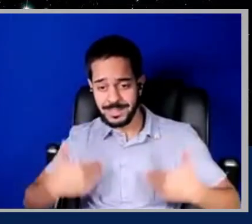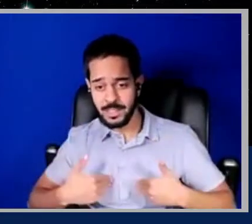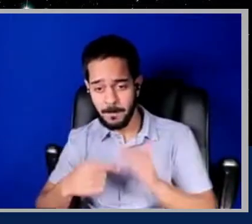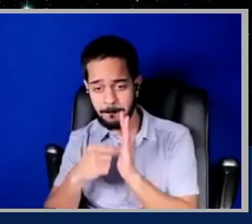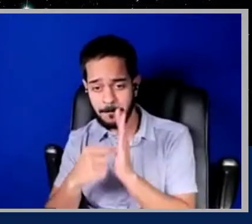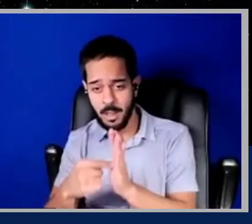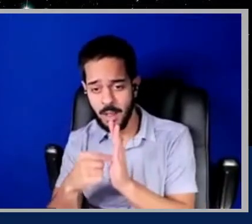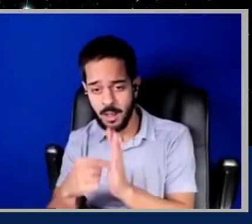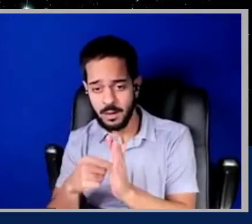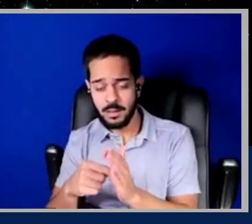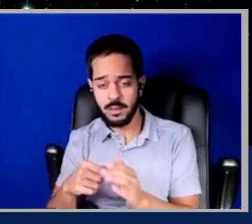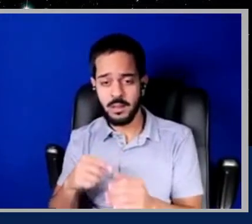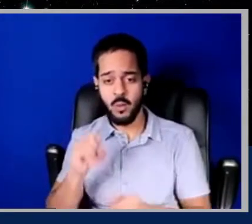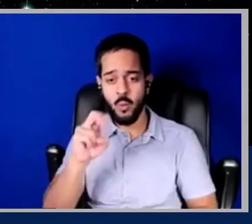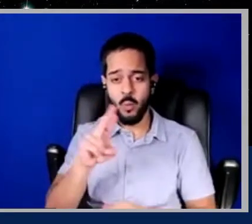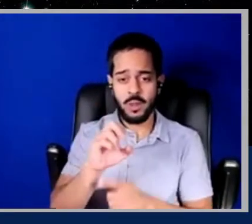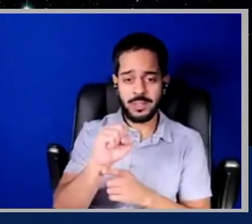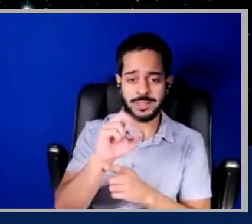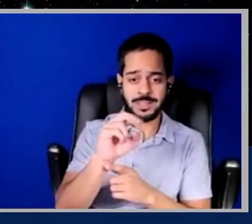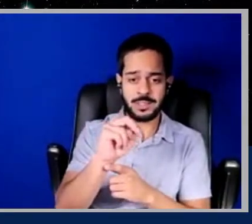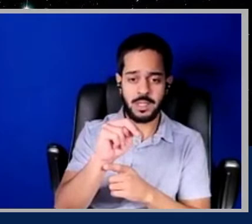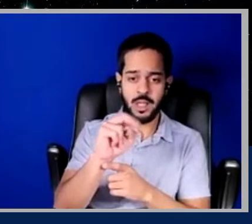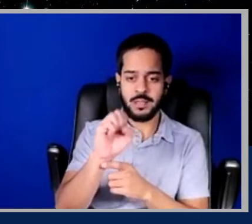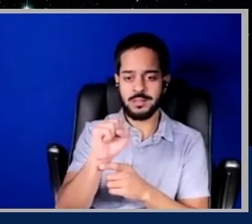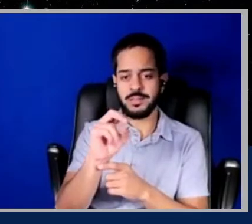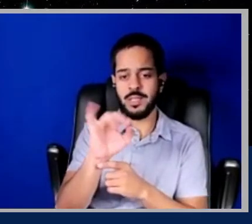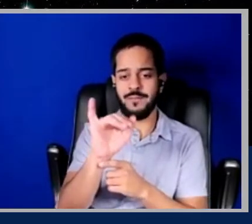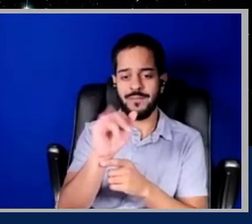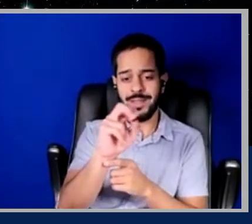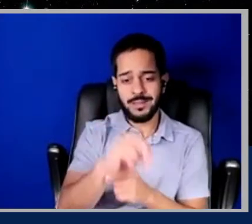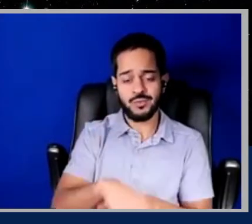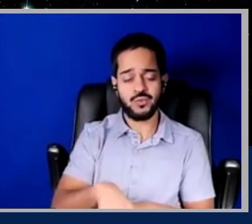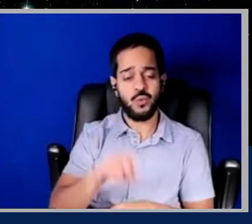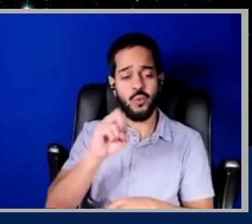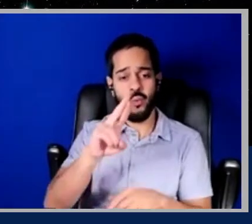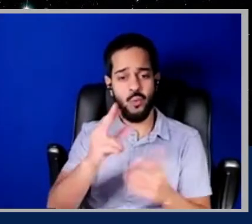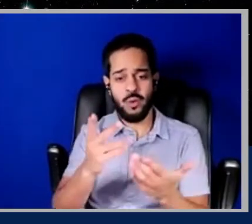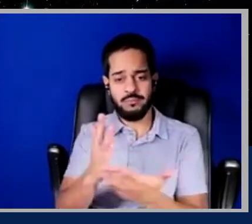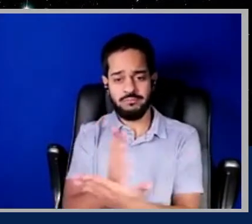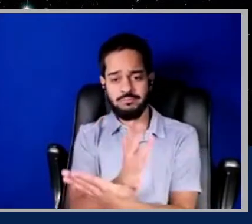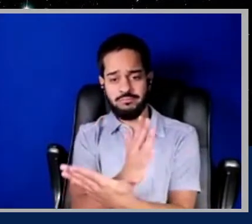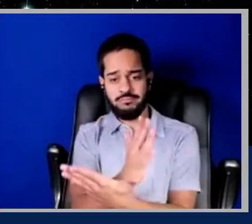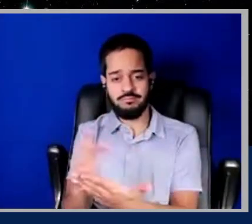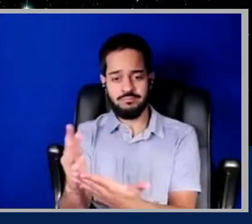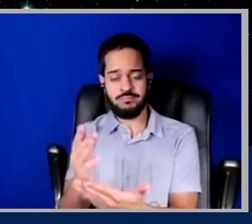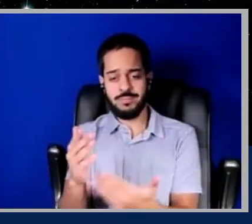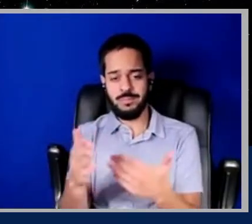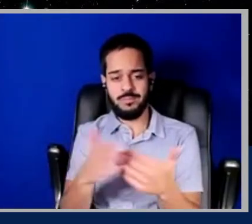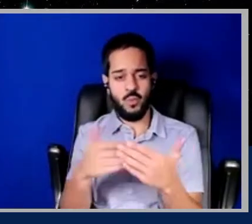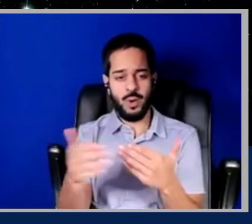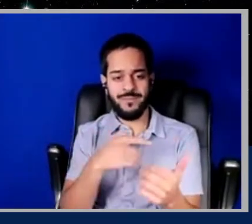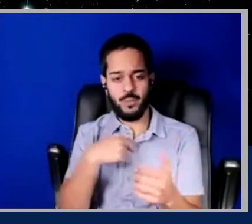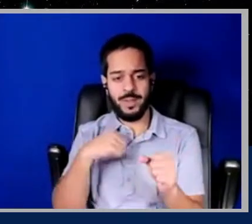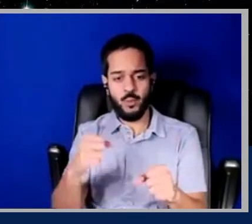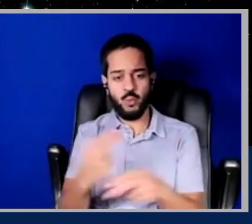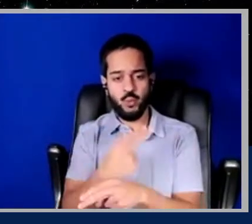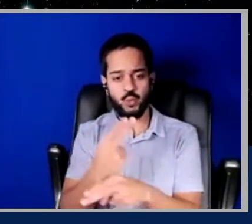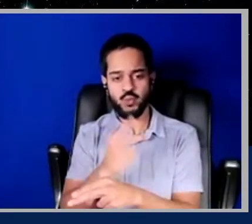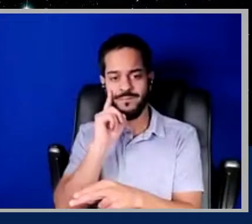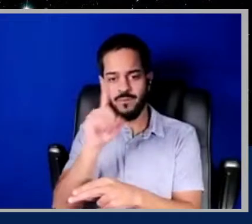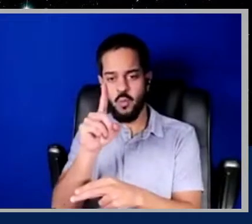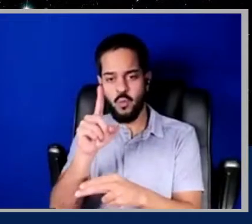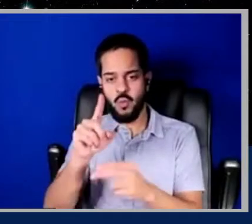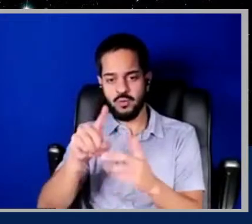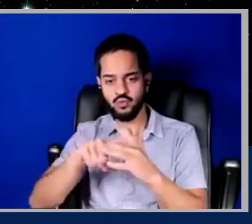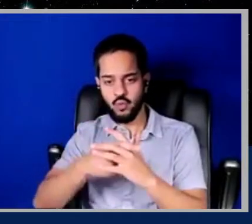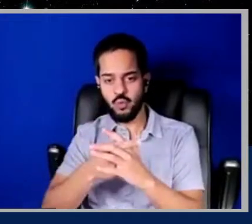whether it's sonification, or just anything that's a different inroad to coming at the problem. We need